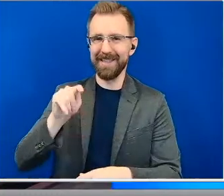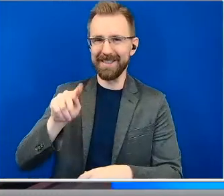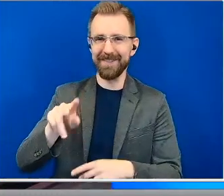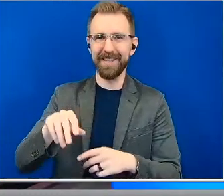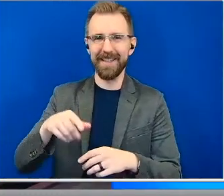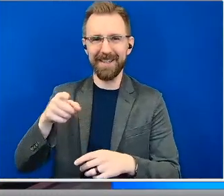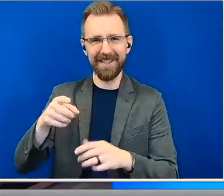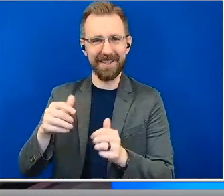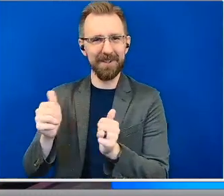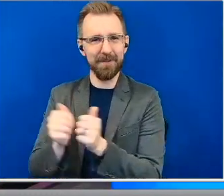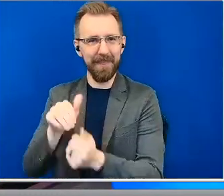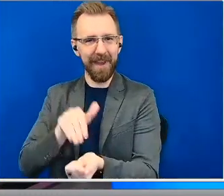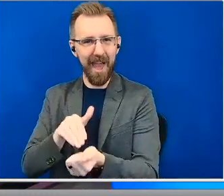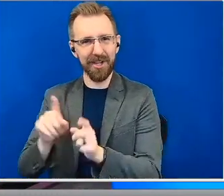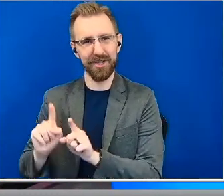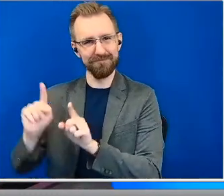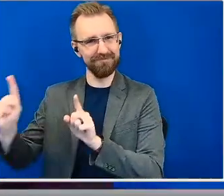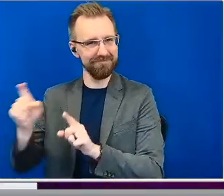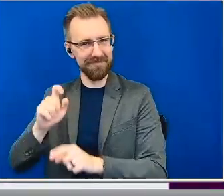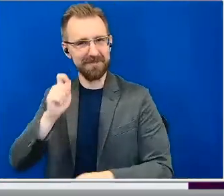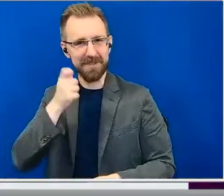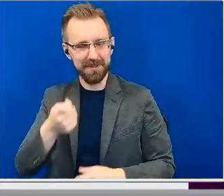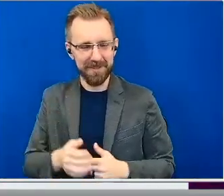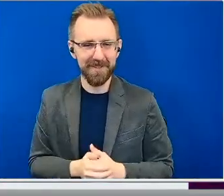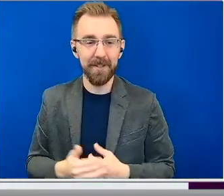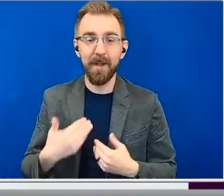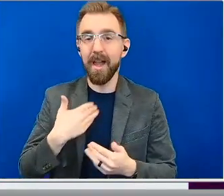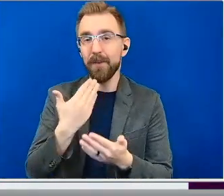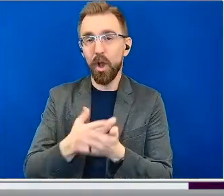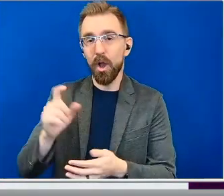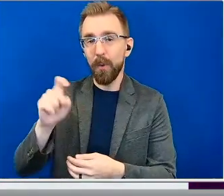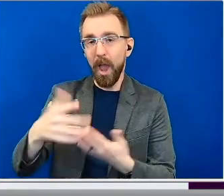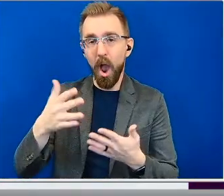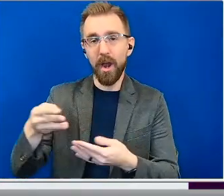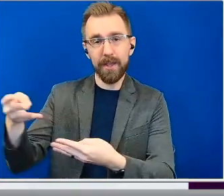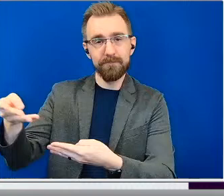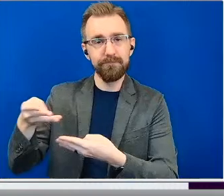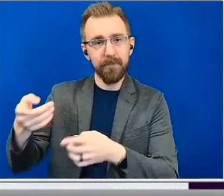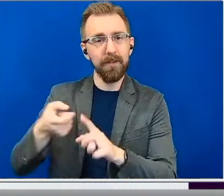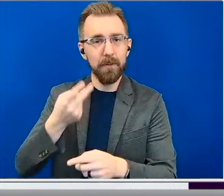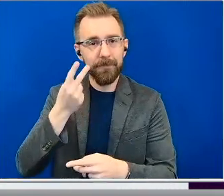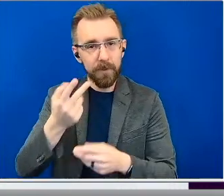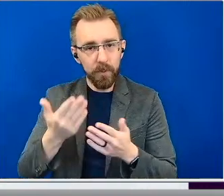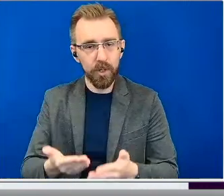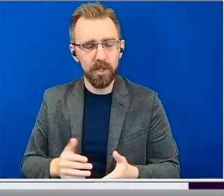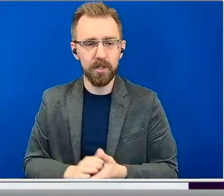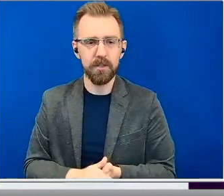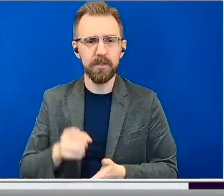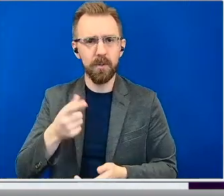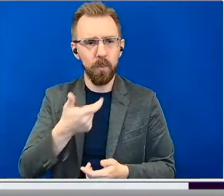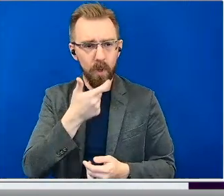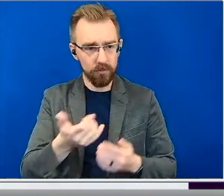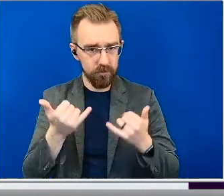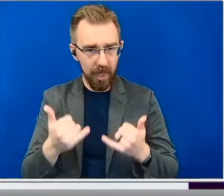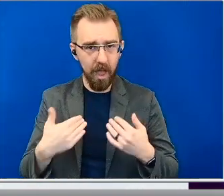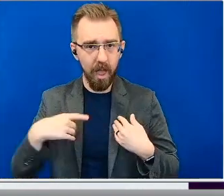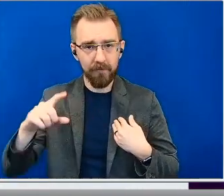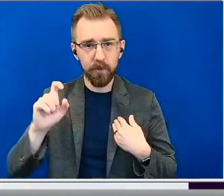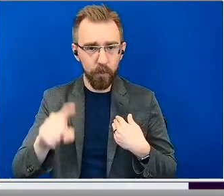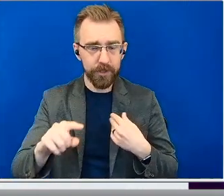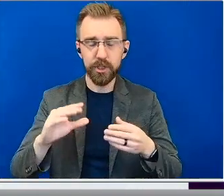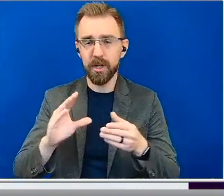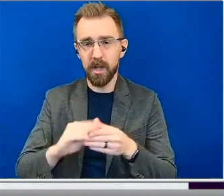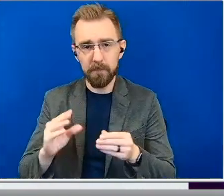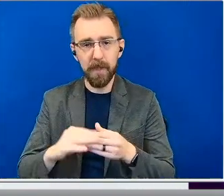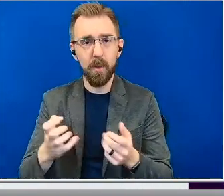pretty cool. We have some great questions that are already coming in from our viewers. If you're watching right now and you have a question or a comment that you'd like us to